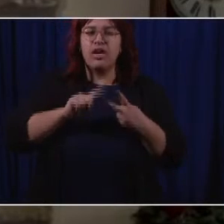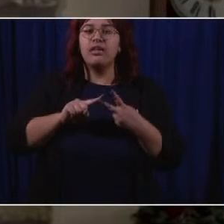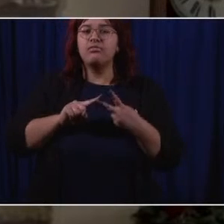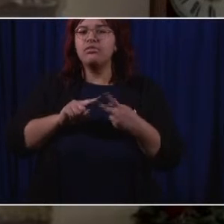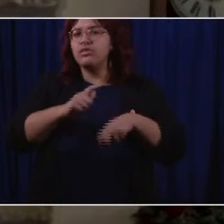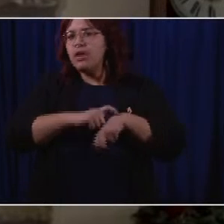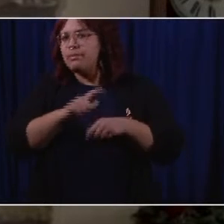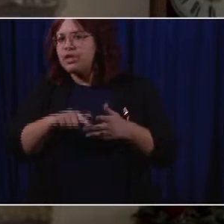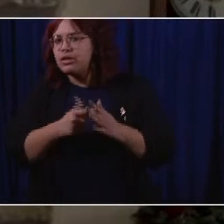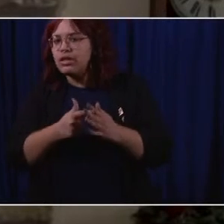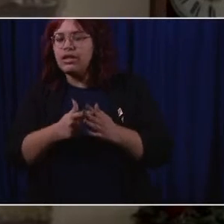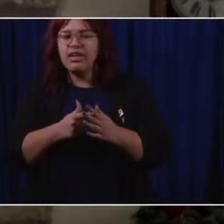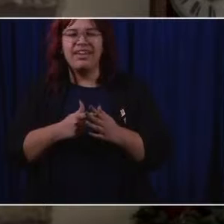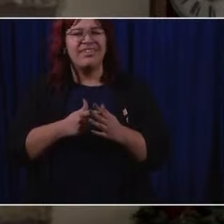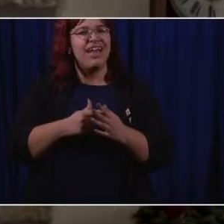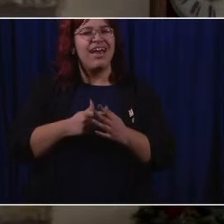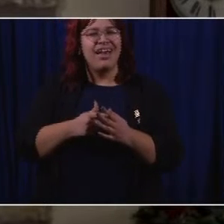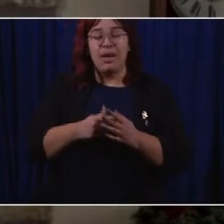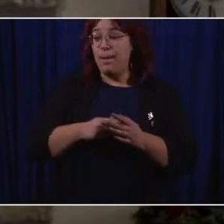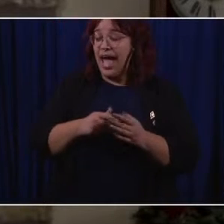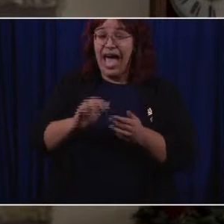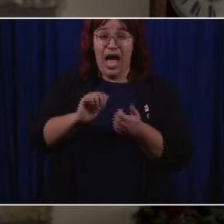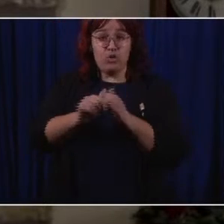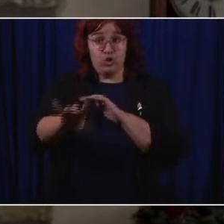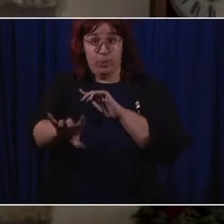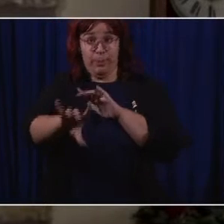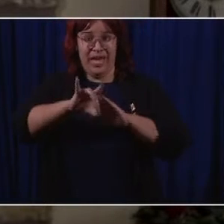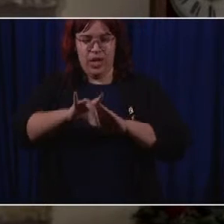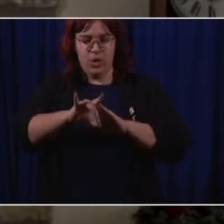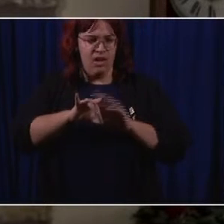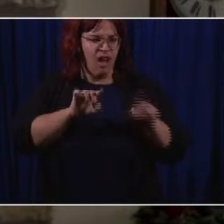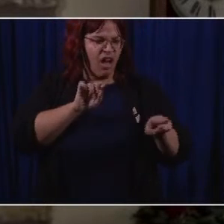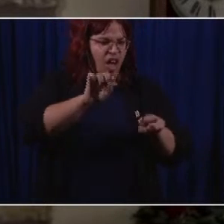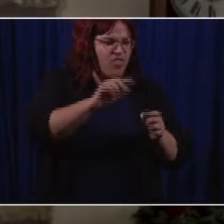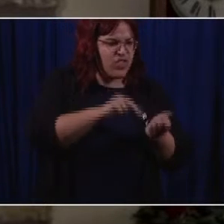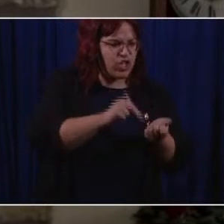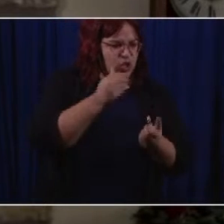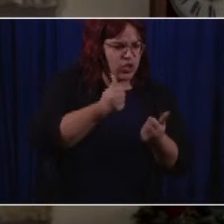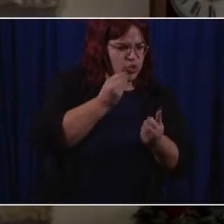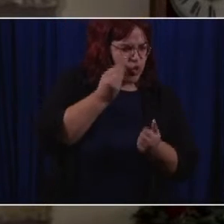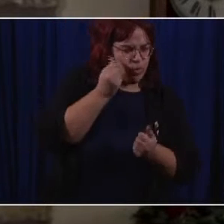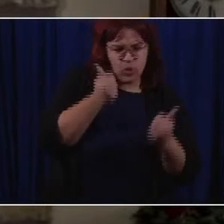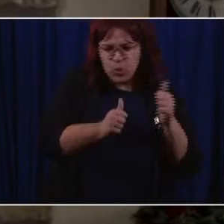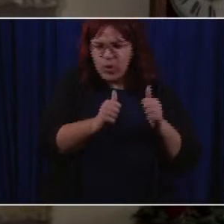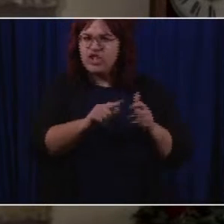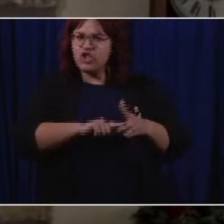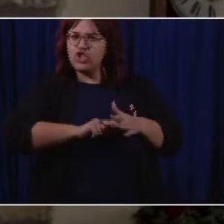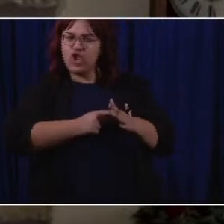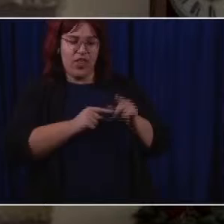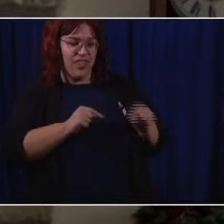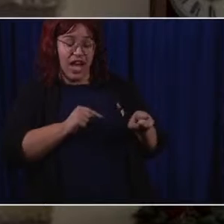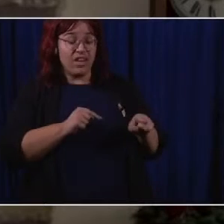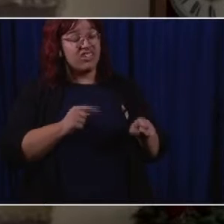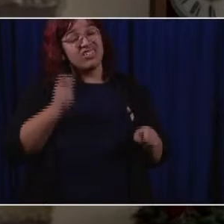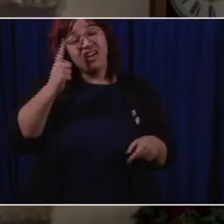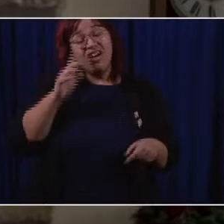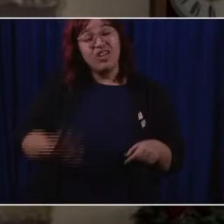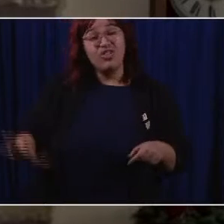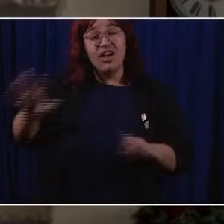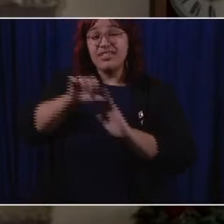How did you choose where to start with this? This is going to take some time because there are a lot of nursing homes, a lot of workers, a lot of residents across the